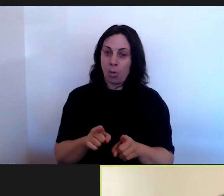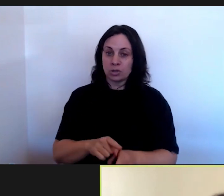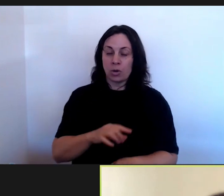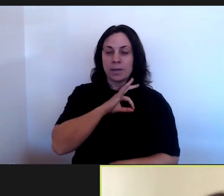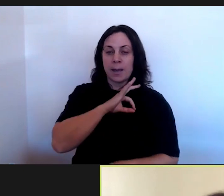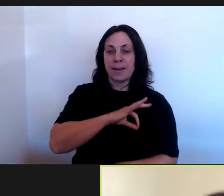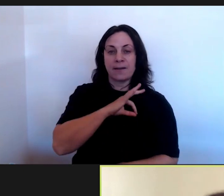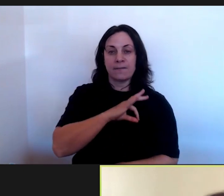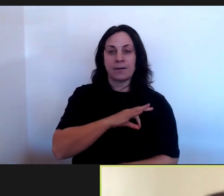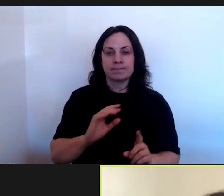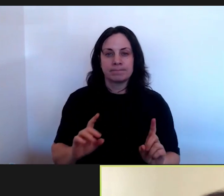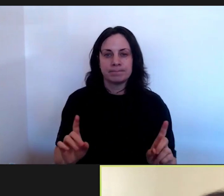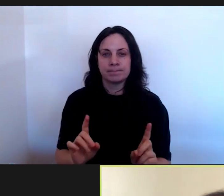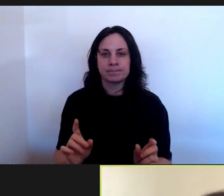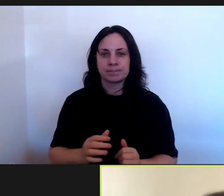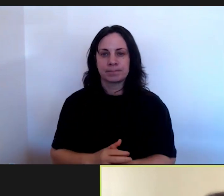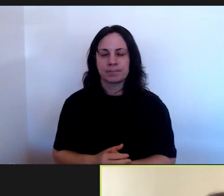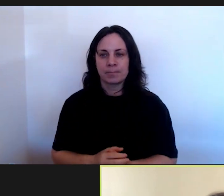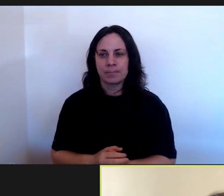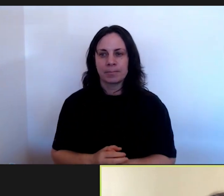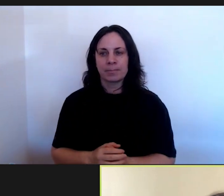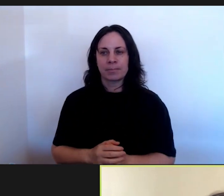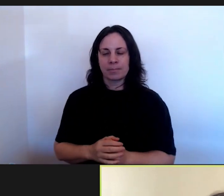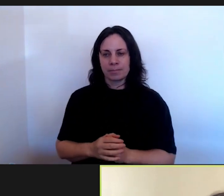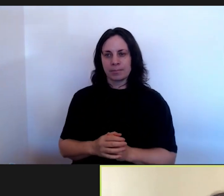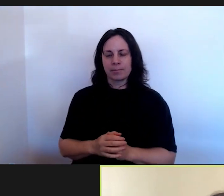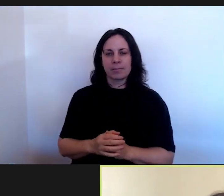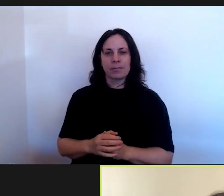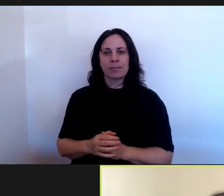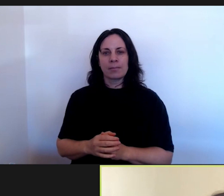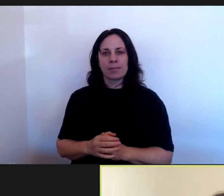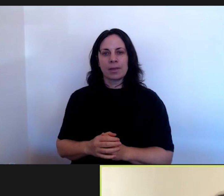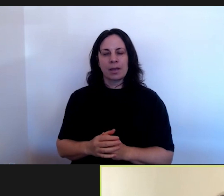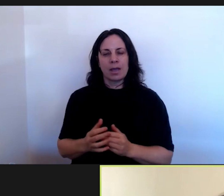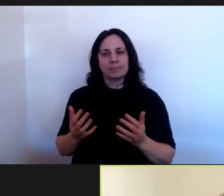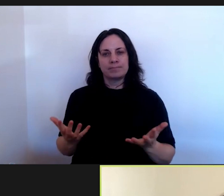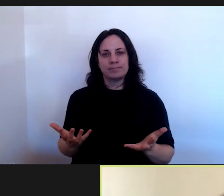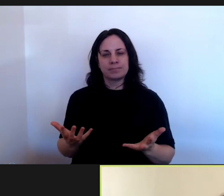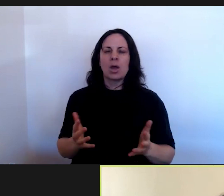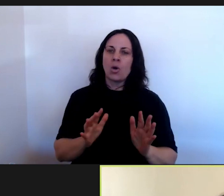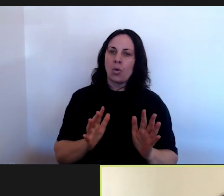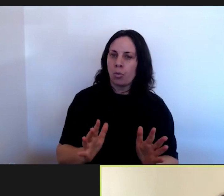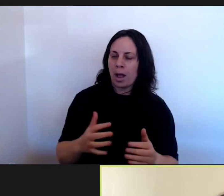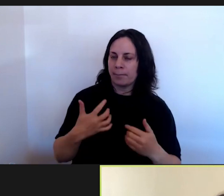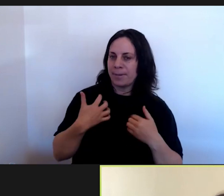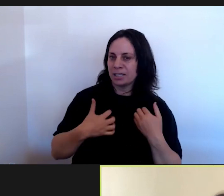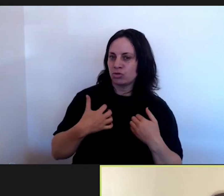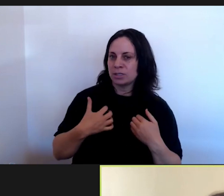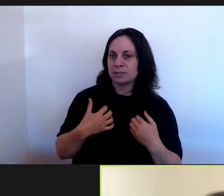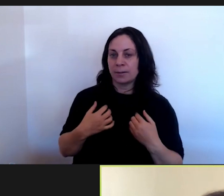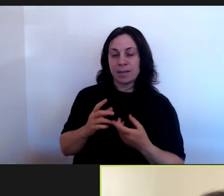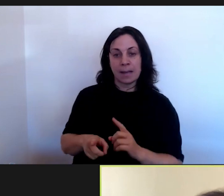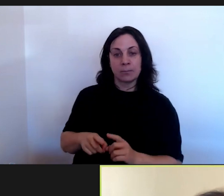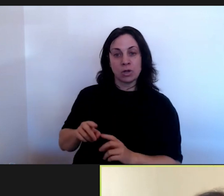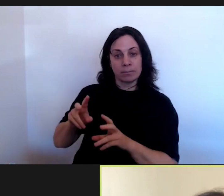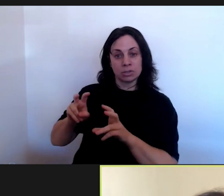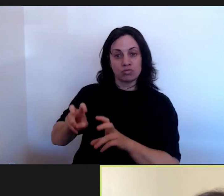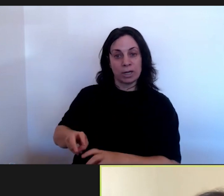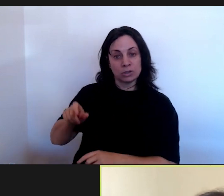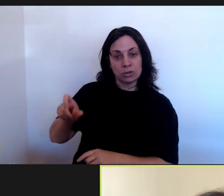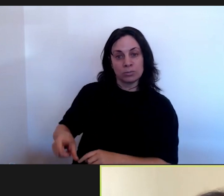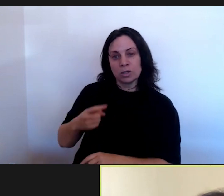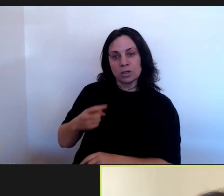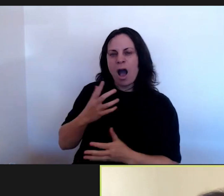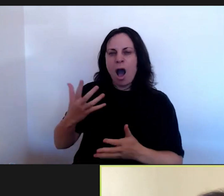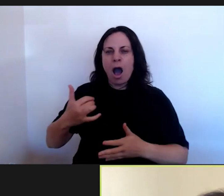sometimes the researcher said, I cannot do this and this because my university is not allowing me to do that, because my